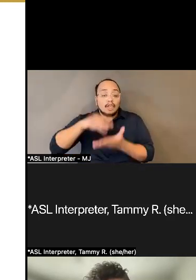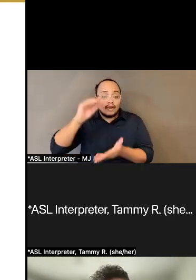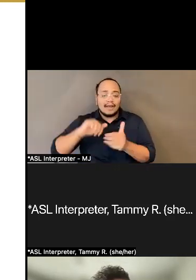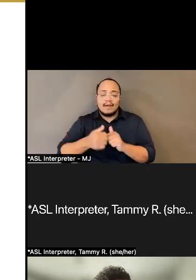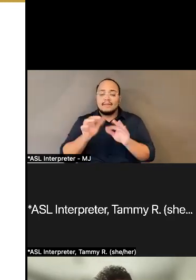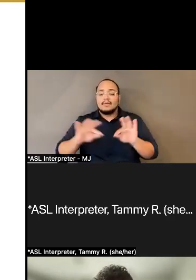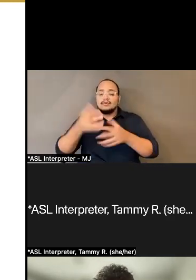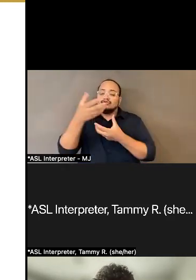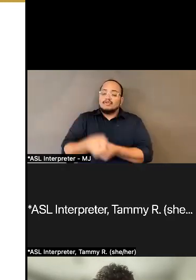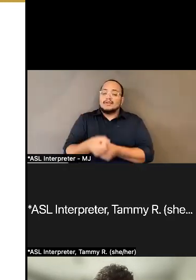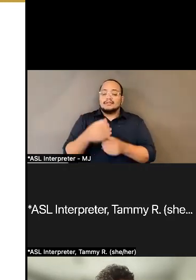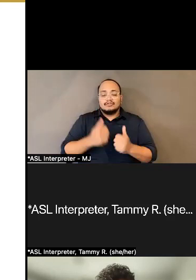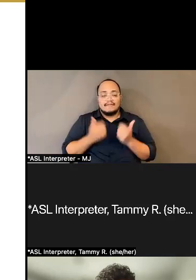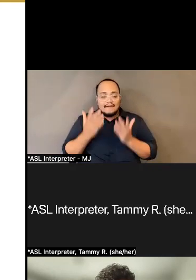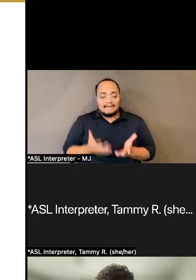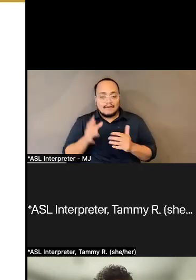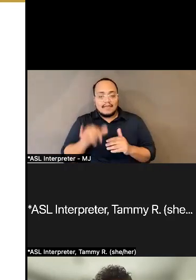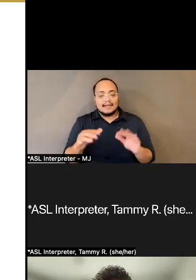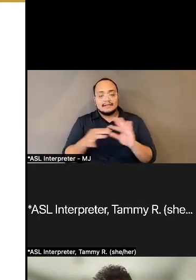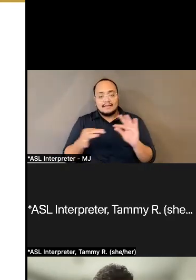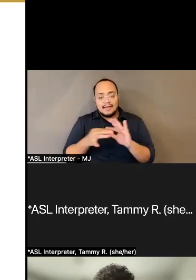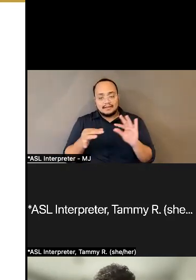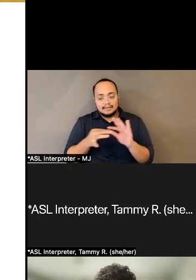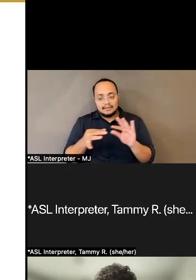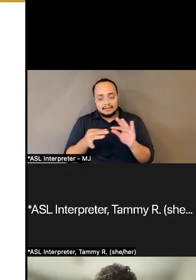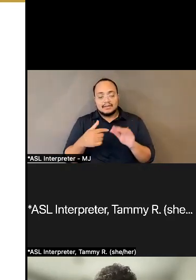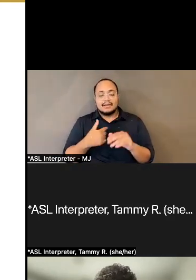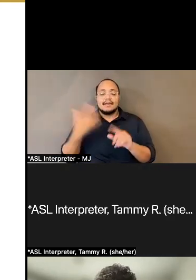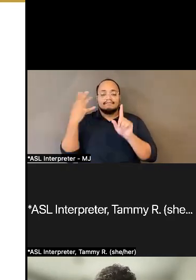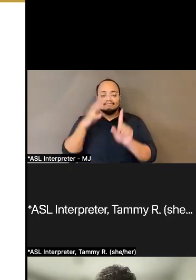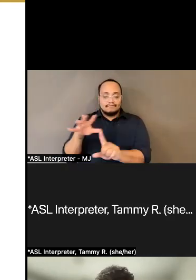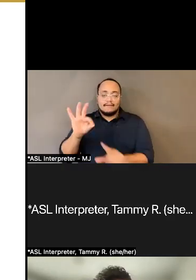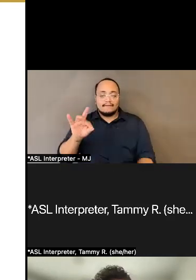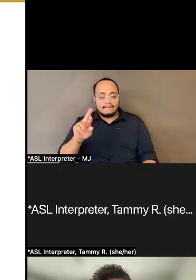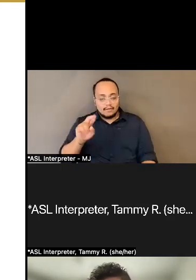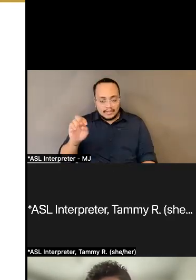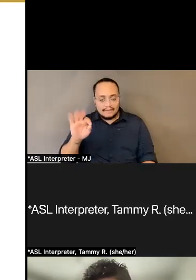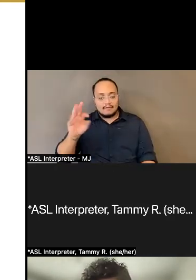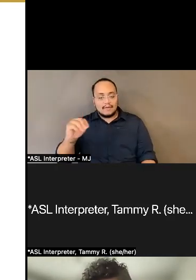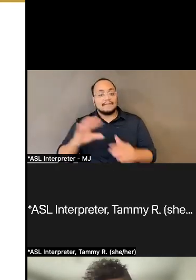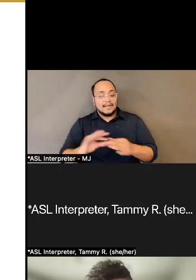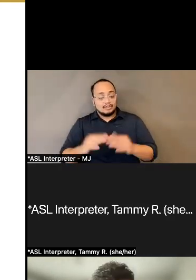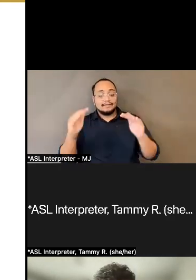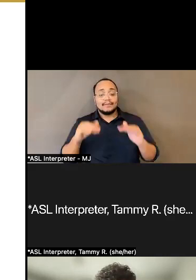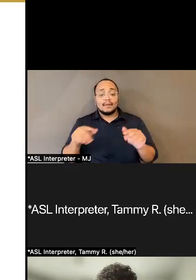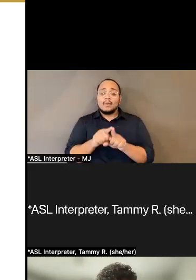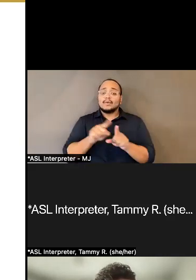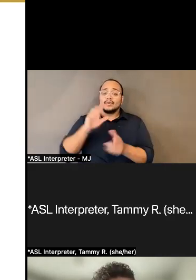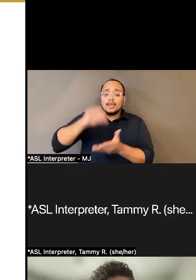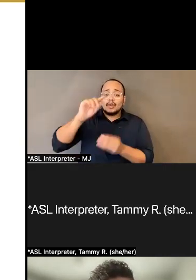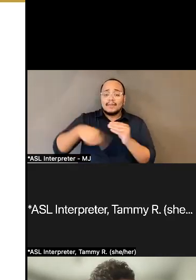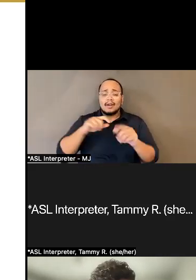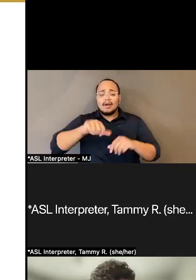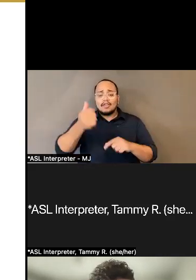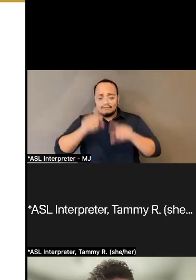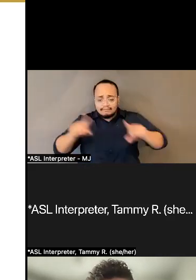survivors, which is a message highlighted by our colleagues at FreeFrom. And then we learned about the efficacy of